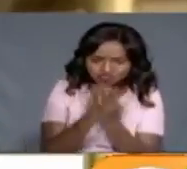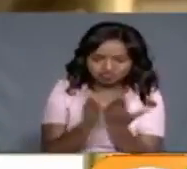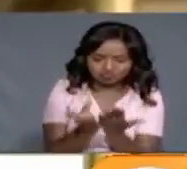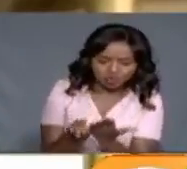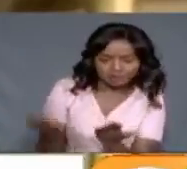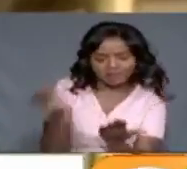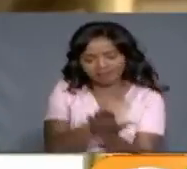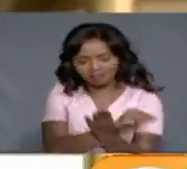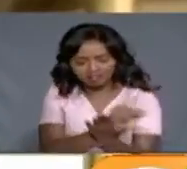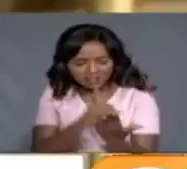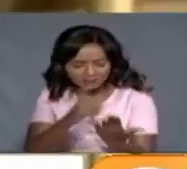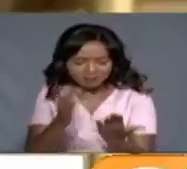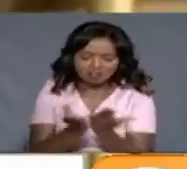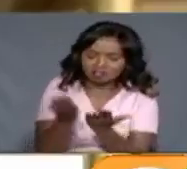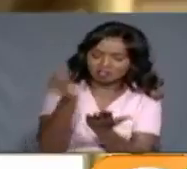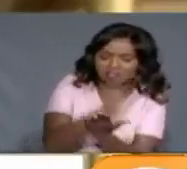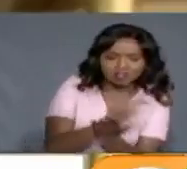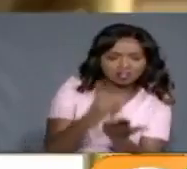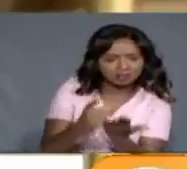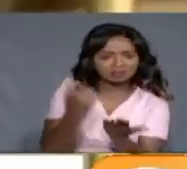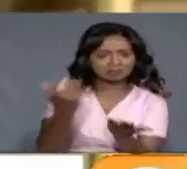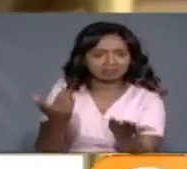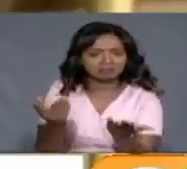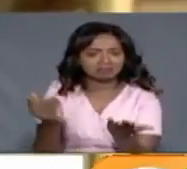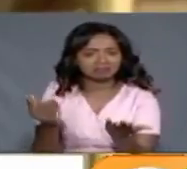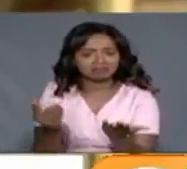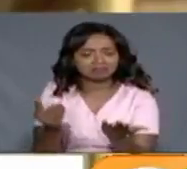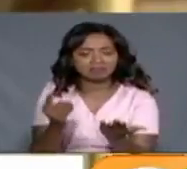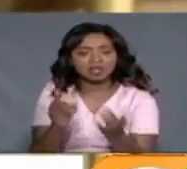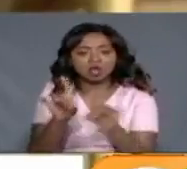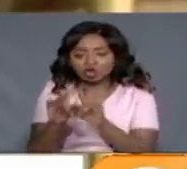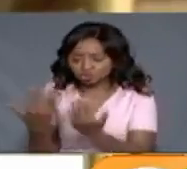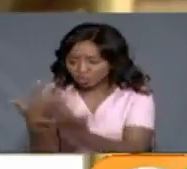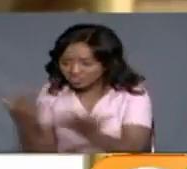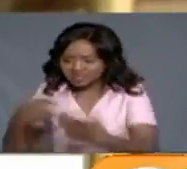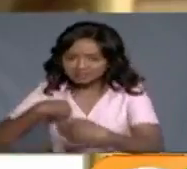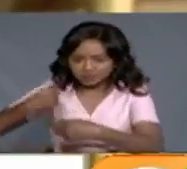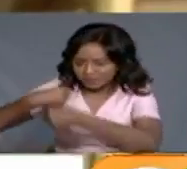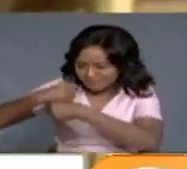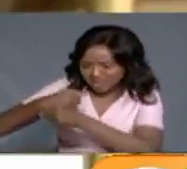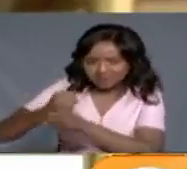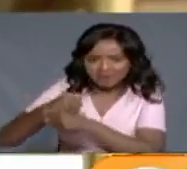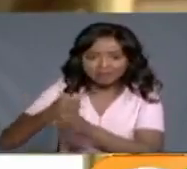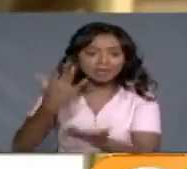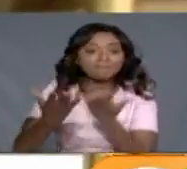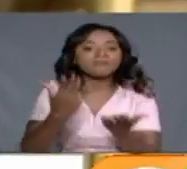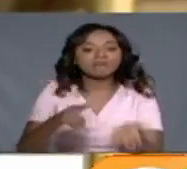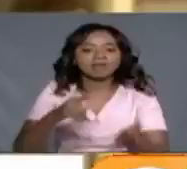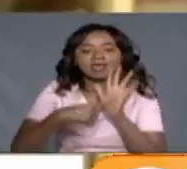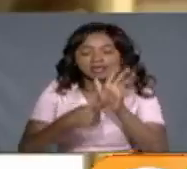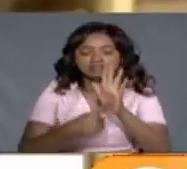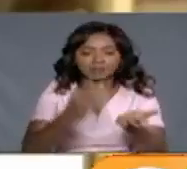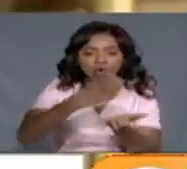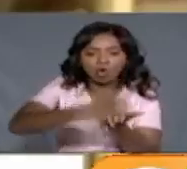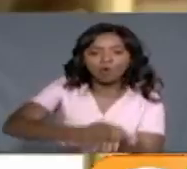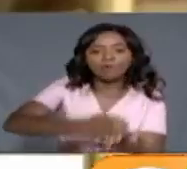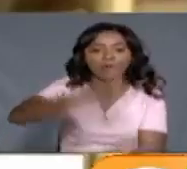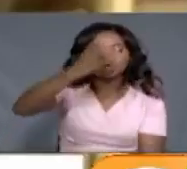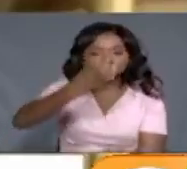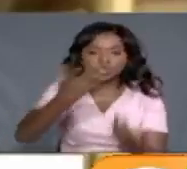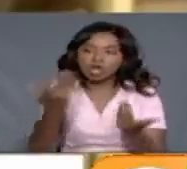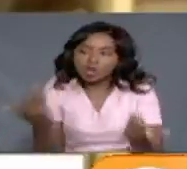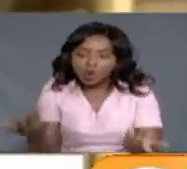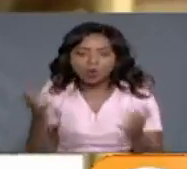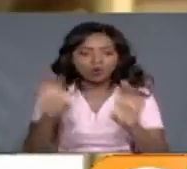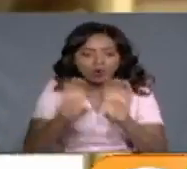We made instruments, string instruments, out of reused string. Old